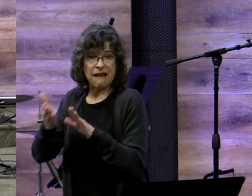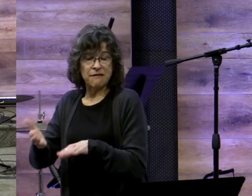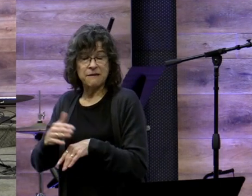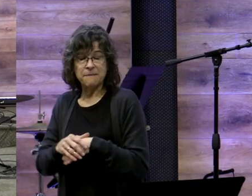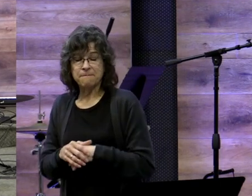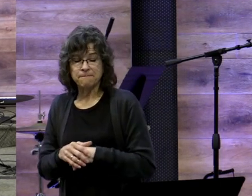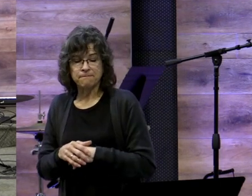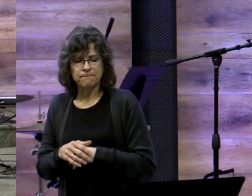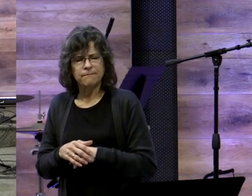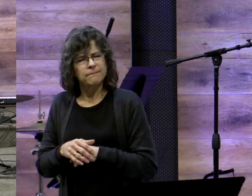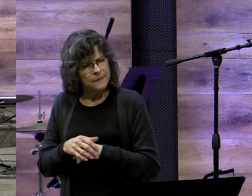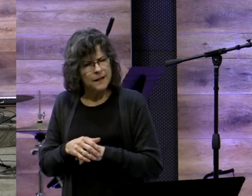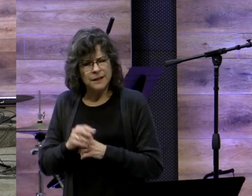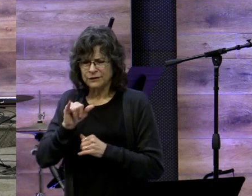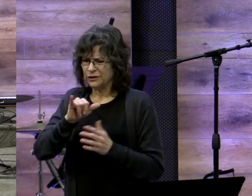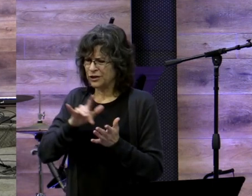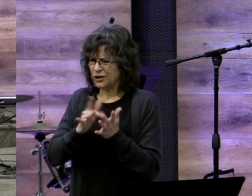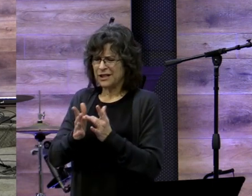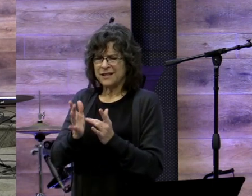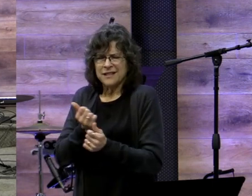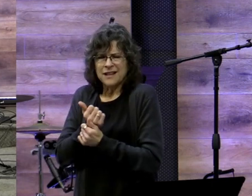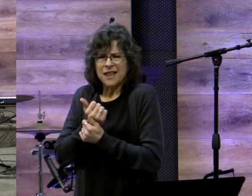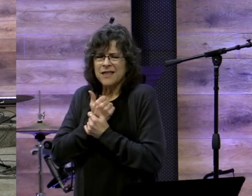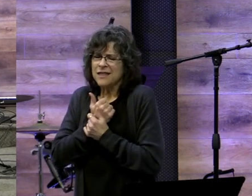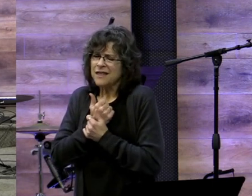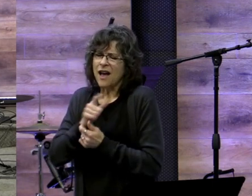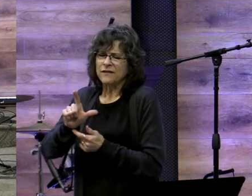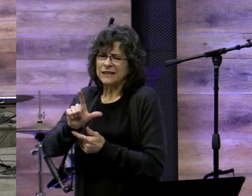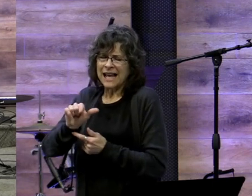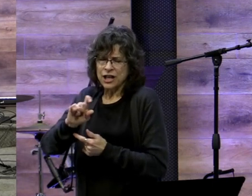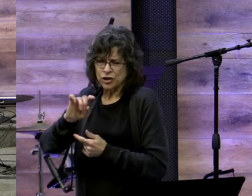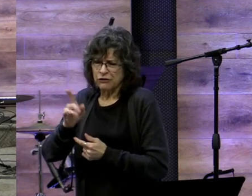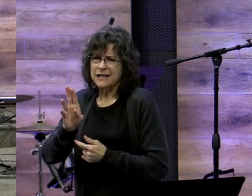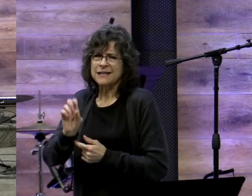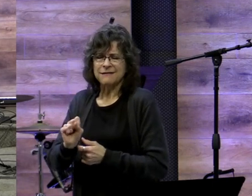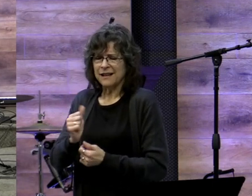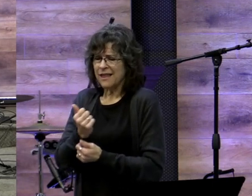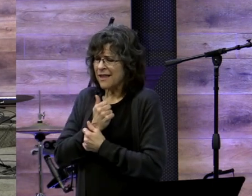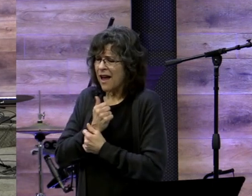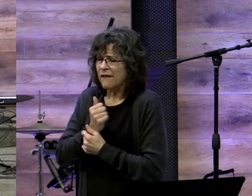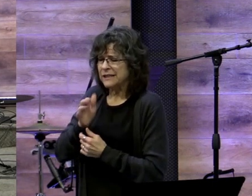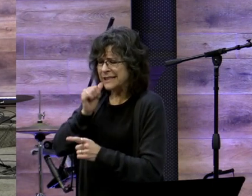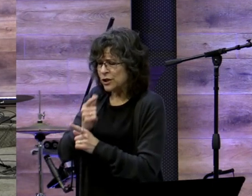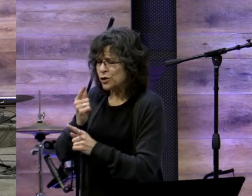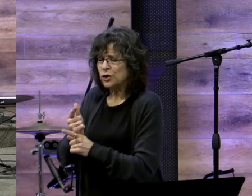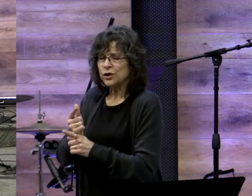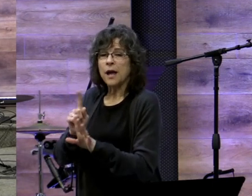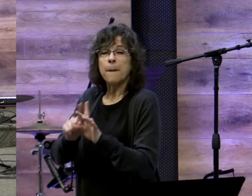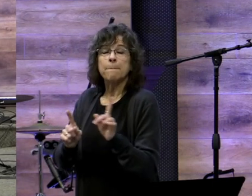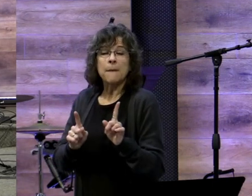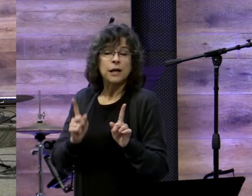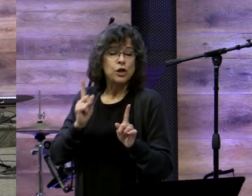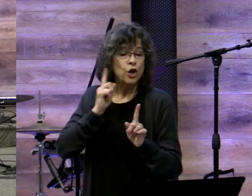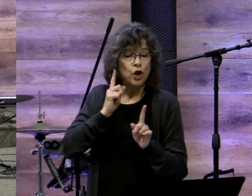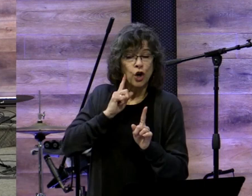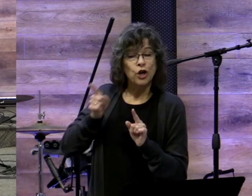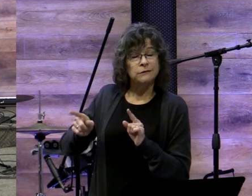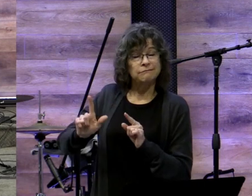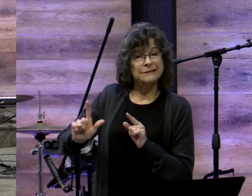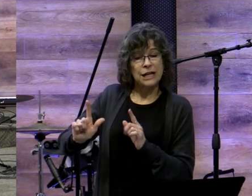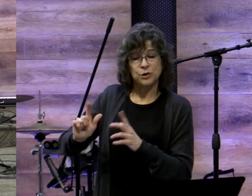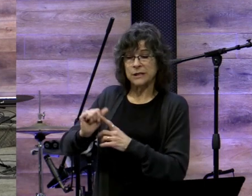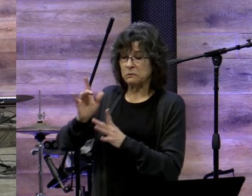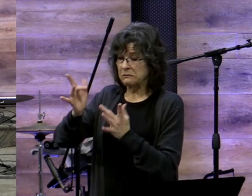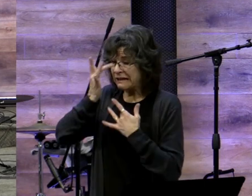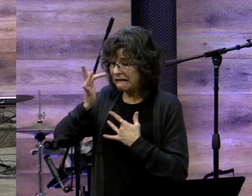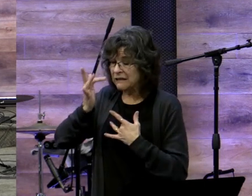heard that Lazarus was ill, he stayed 2 days longer in the place where he was. Then after this, he said to the disciples, let us go